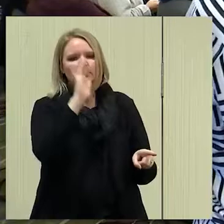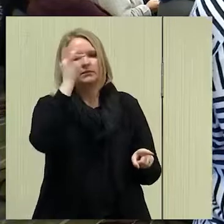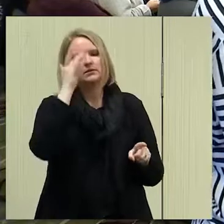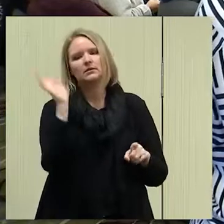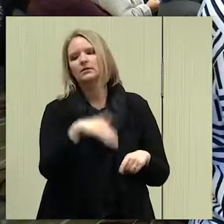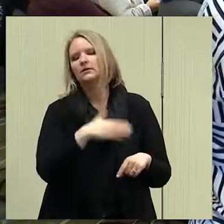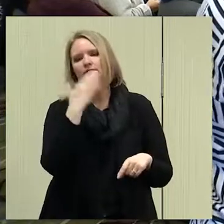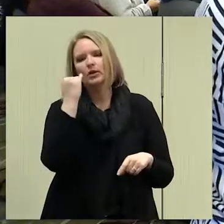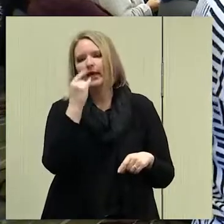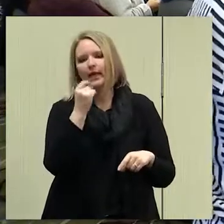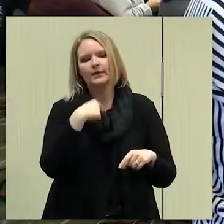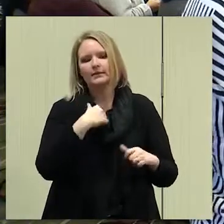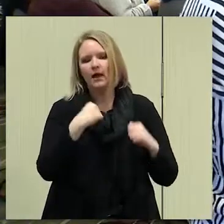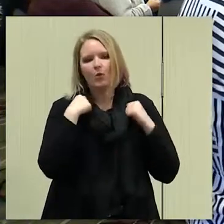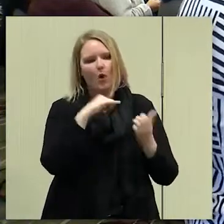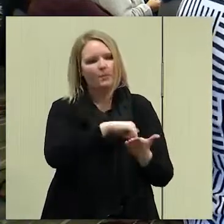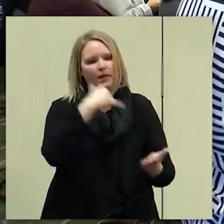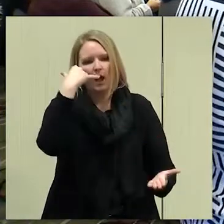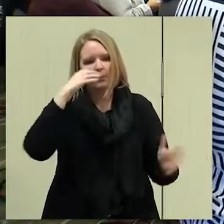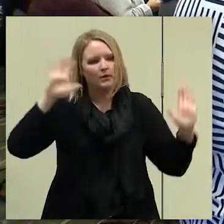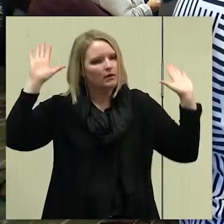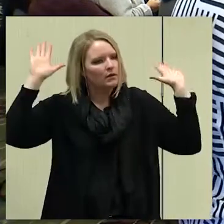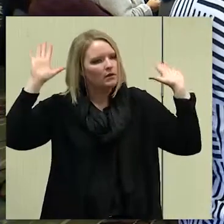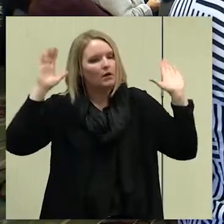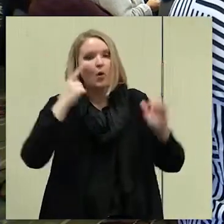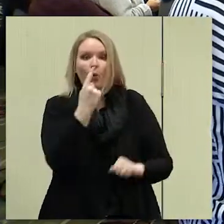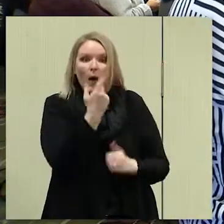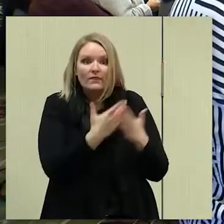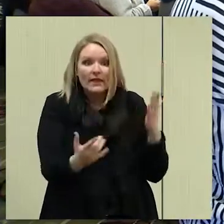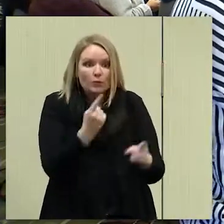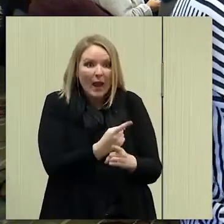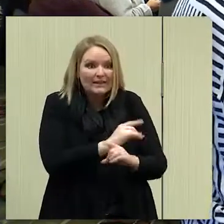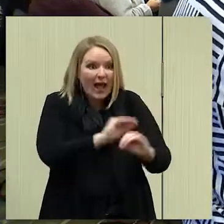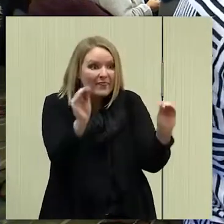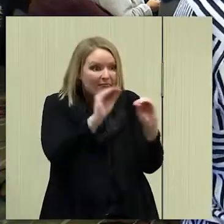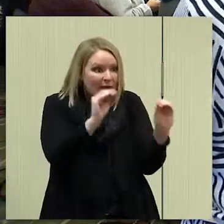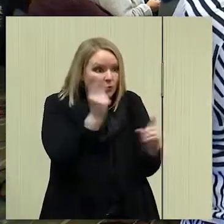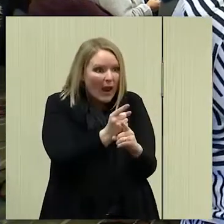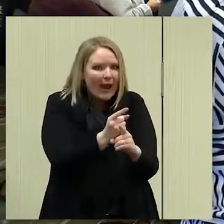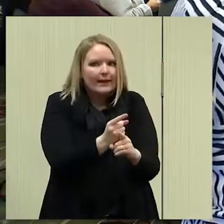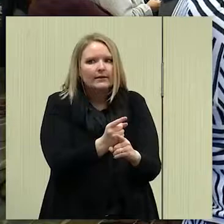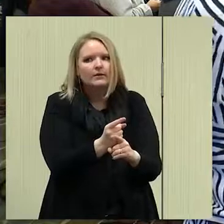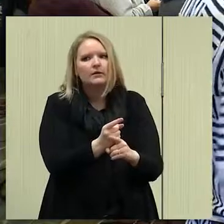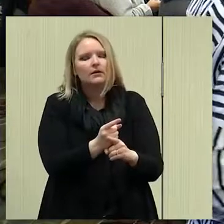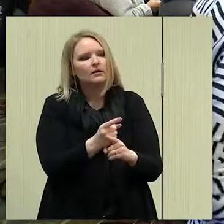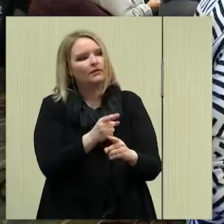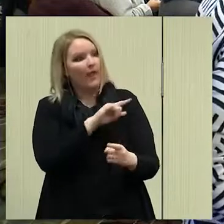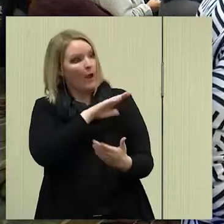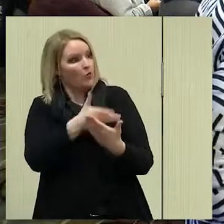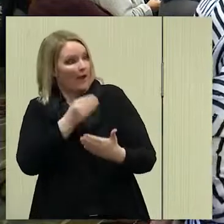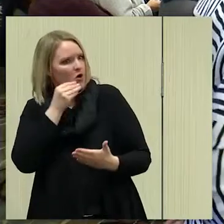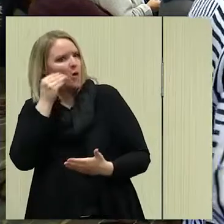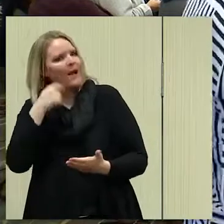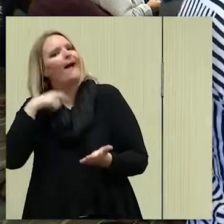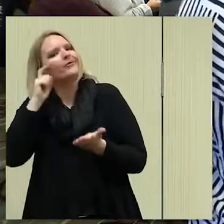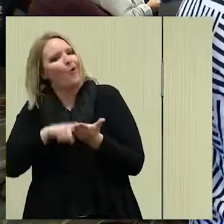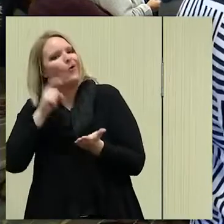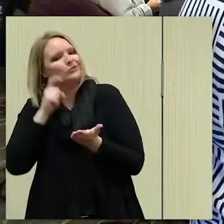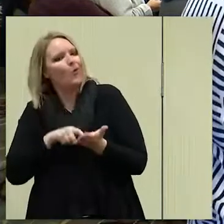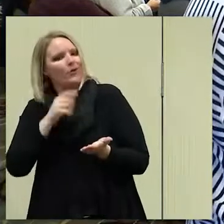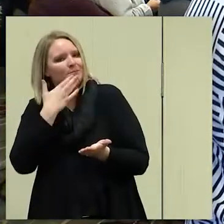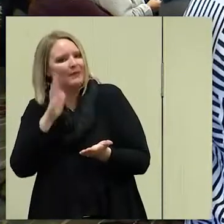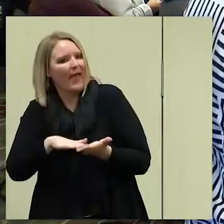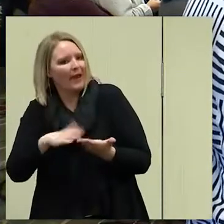and you're like, I'm just not answering. Yeah. You can't find one thing that my kid does right, because they come home and I see all those flaws, but I also see all these good points too.